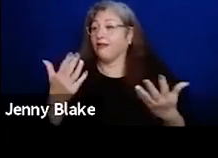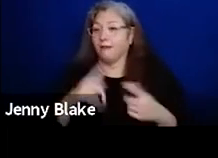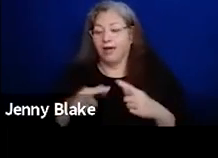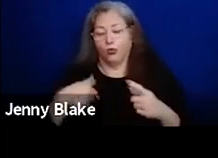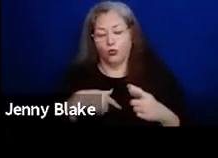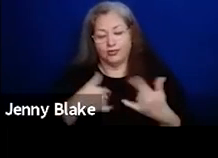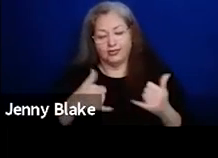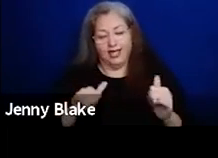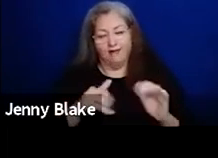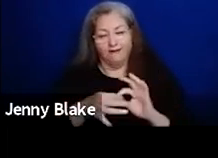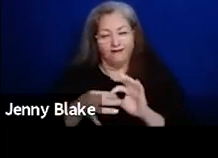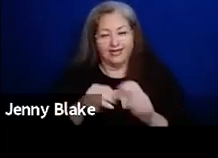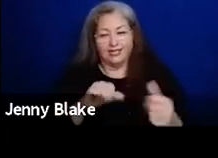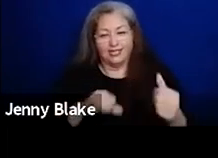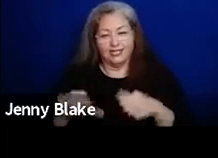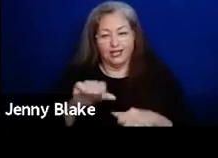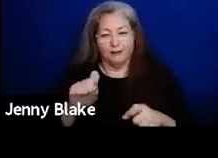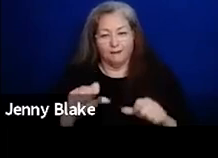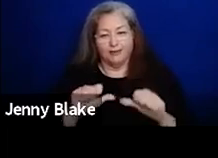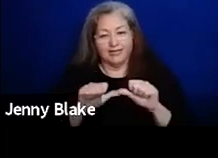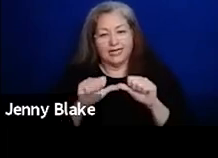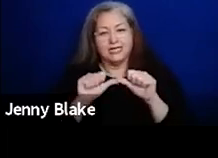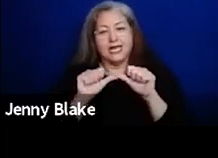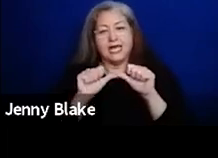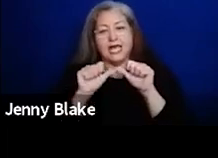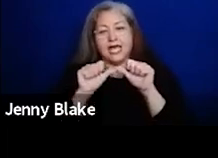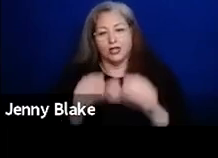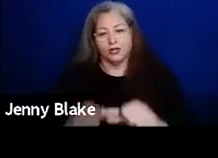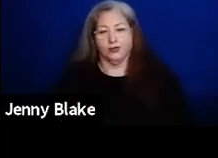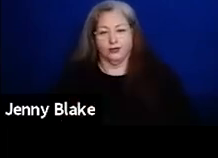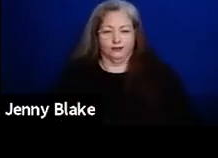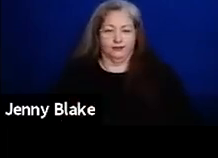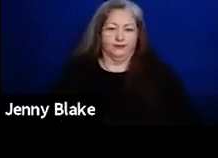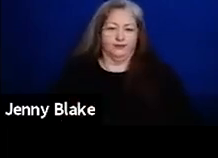other. Yes. And we must continue that.